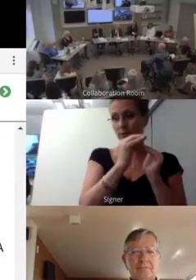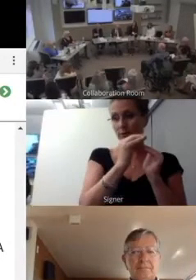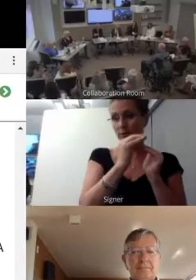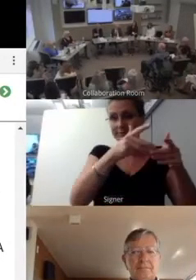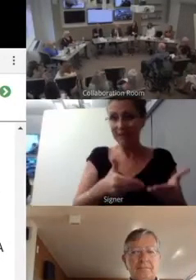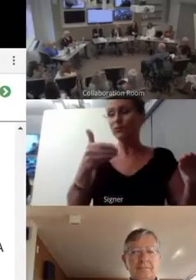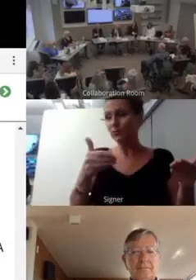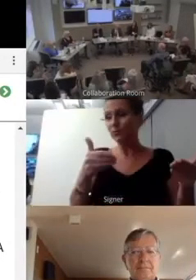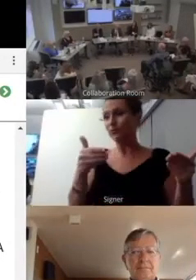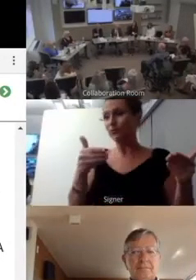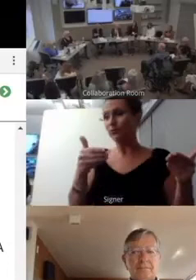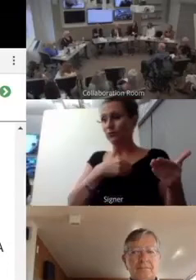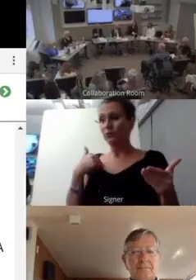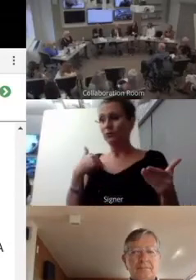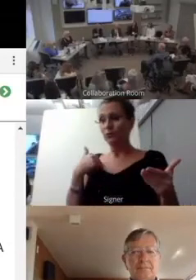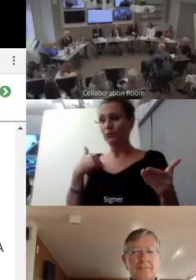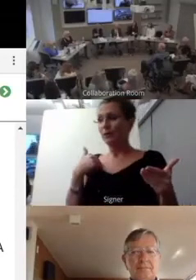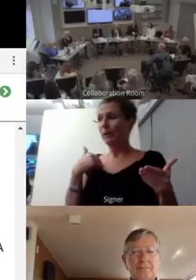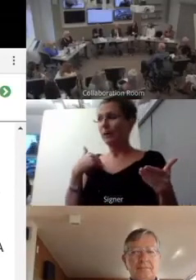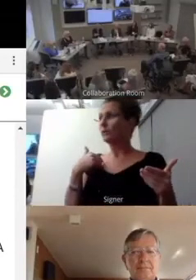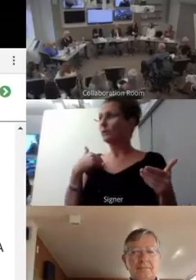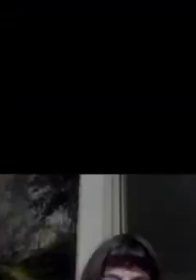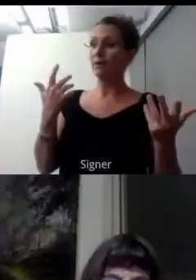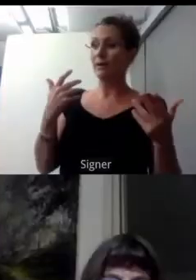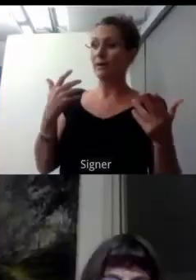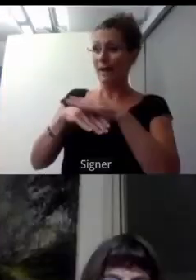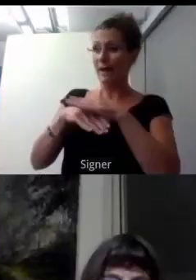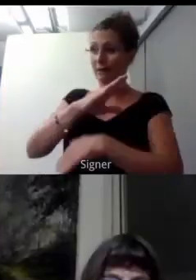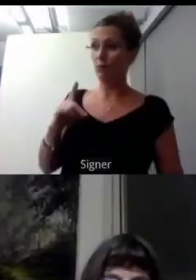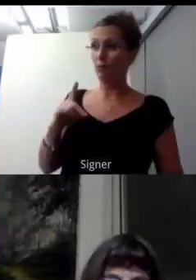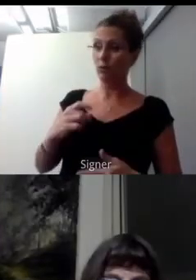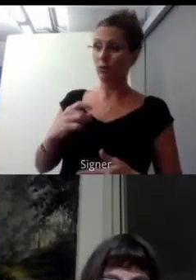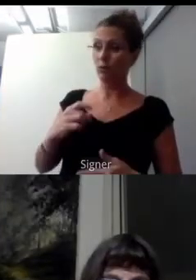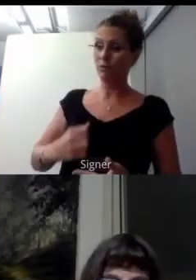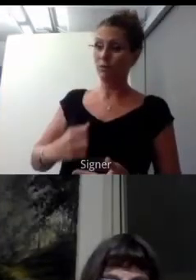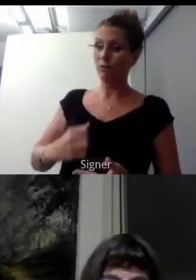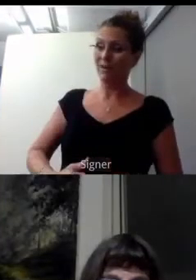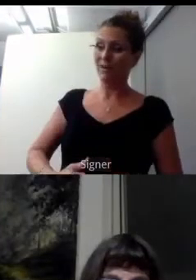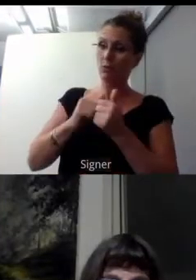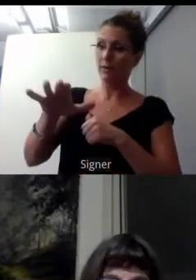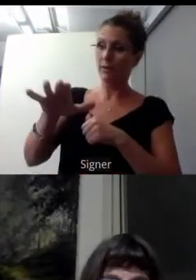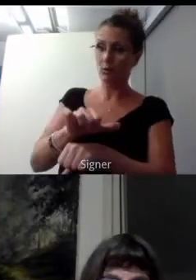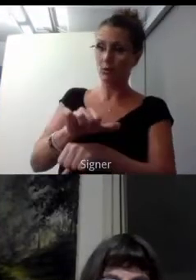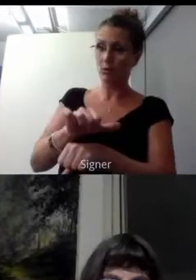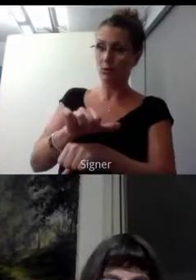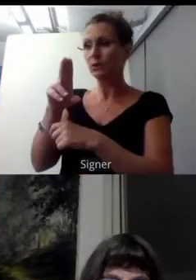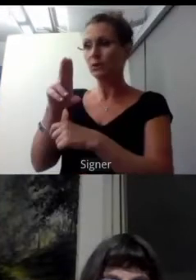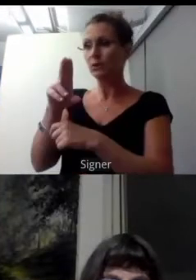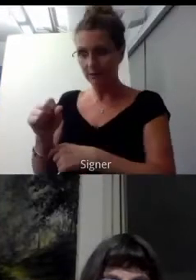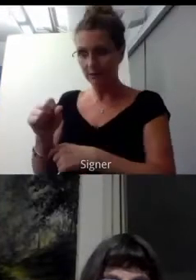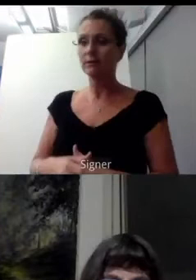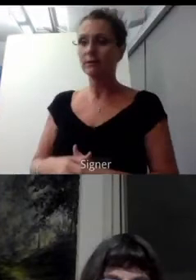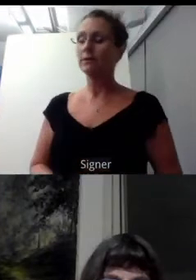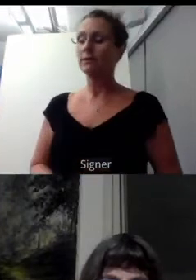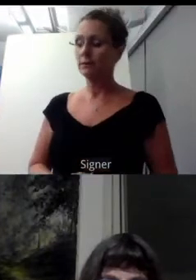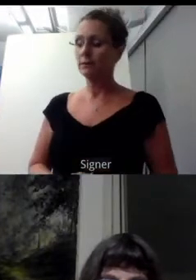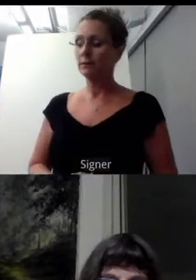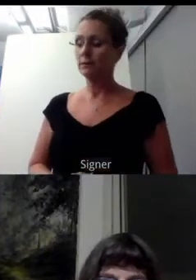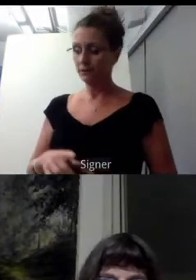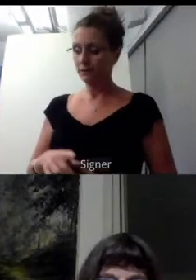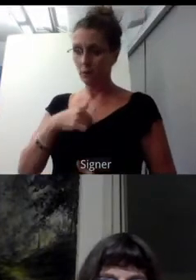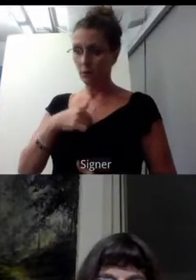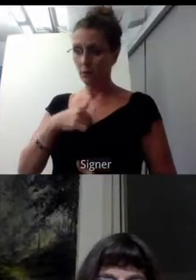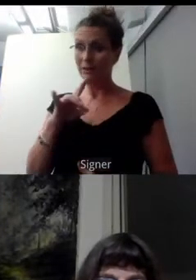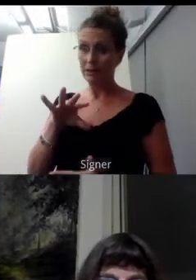the Access Board in the US. We've learned, I believe, from all